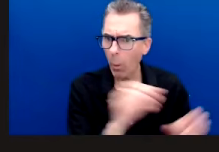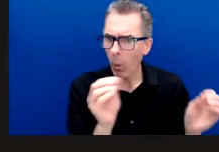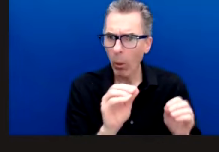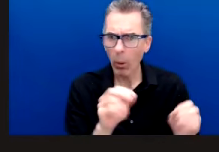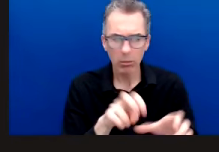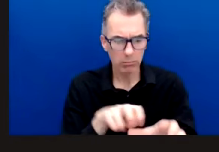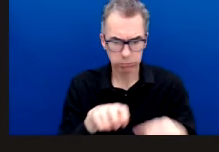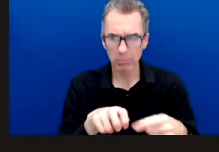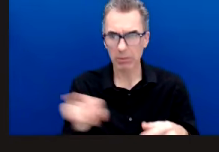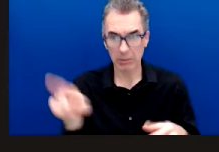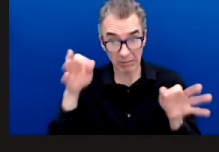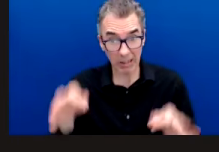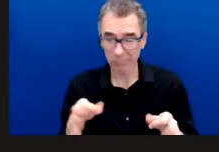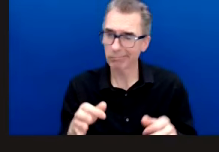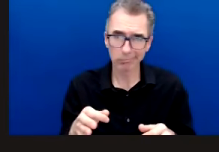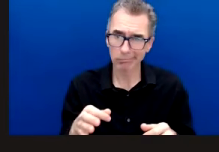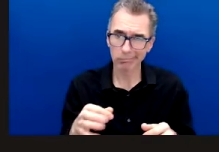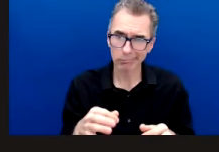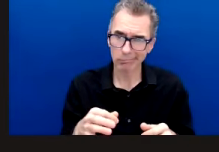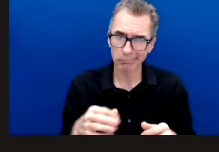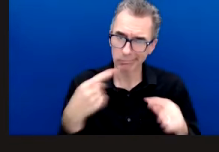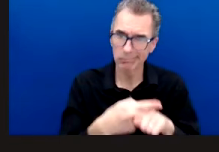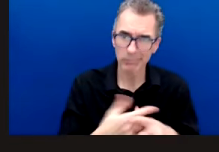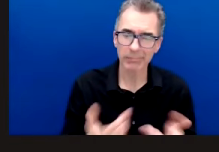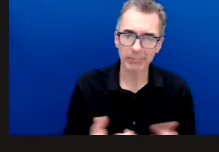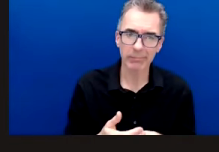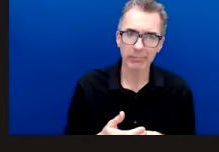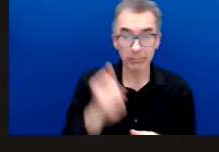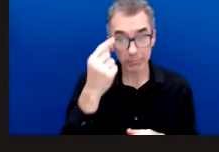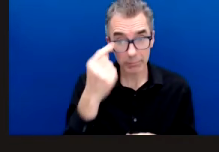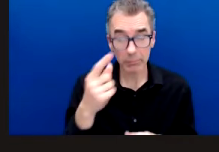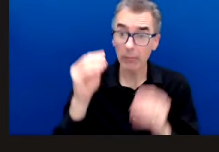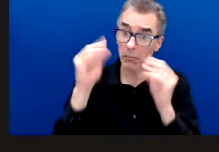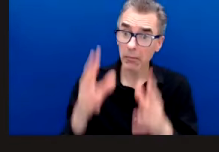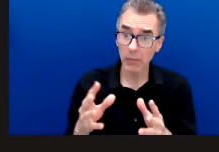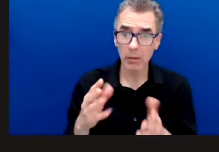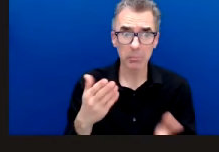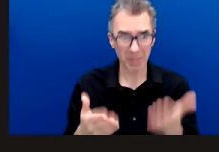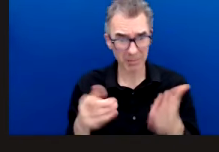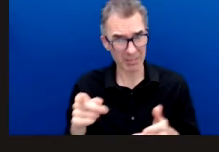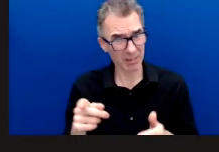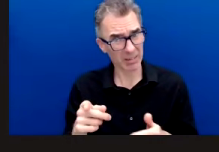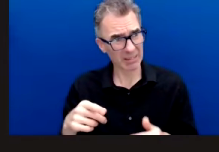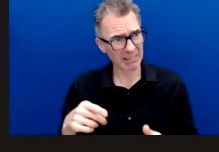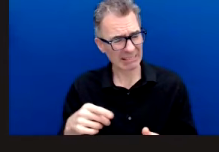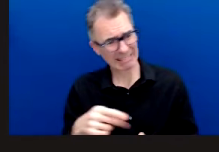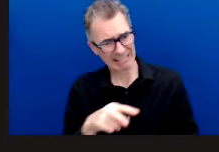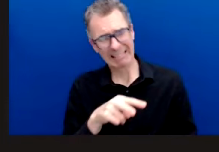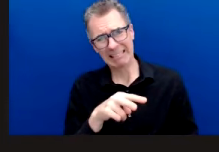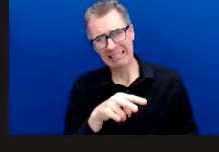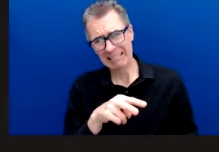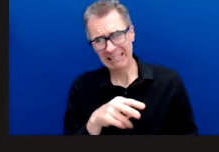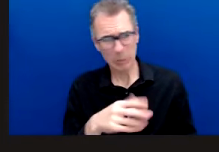no. Although, you know, I understand, like, you know, the professor might have some concerns. They might think like, oh, you